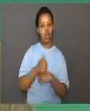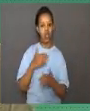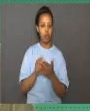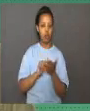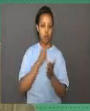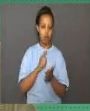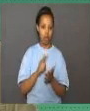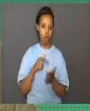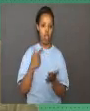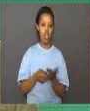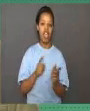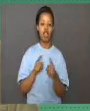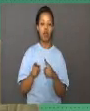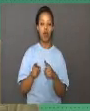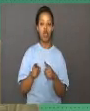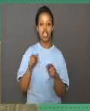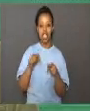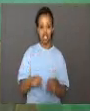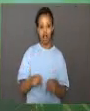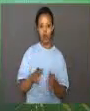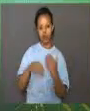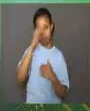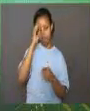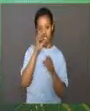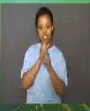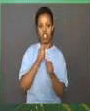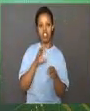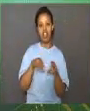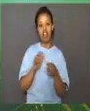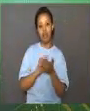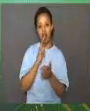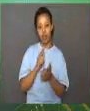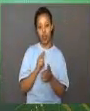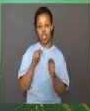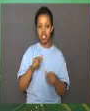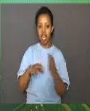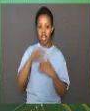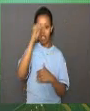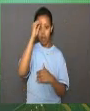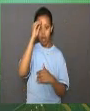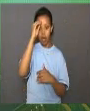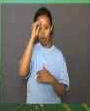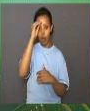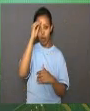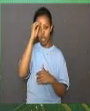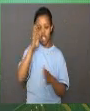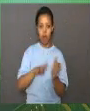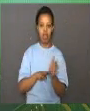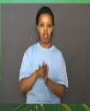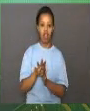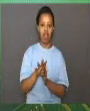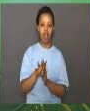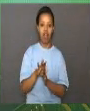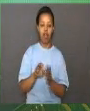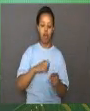This brings us to the end of another lesson. Today, we learned about the role of bacteria